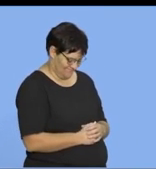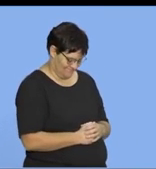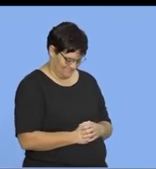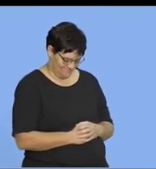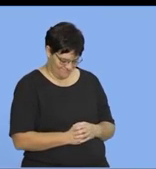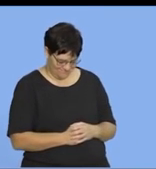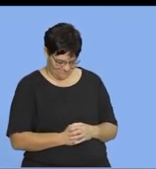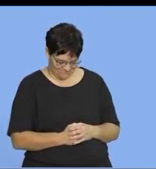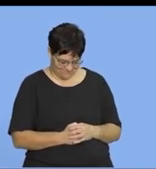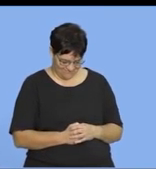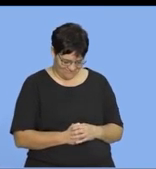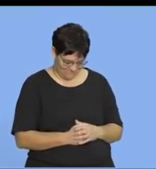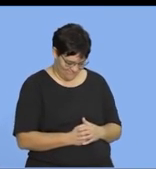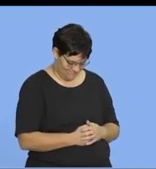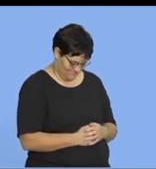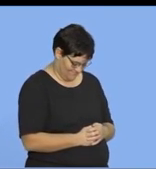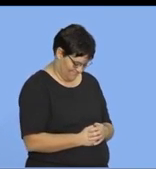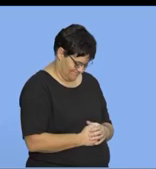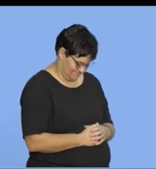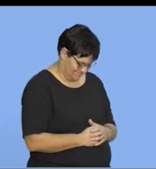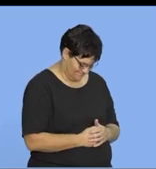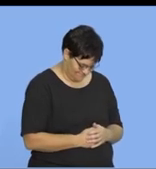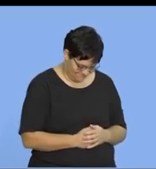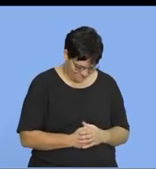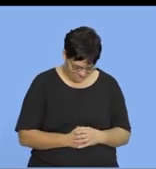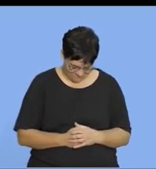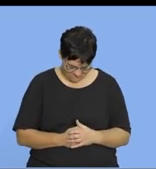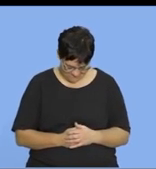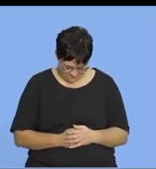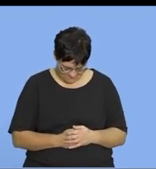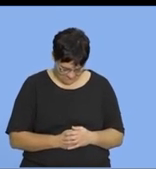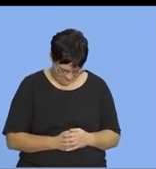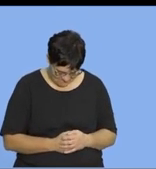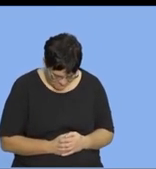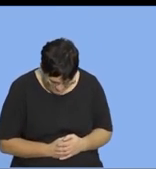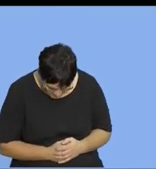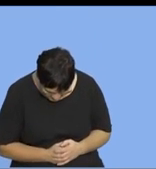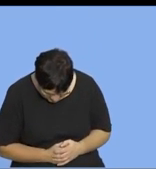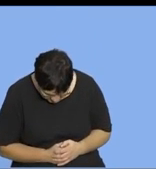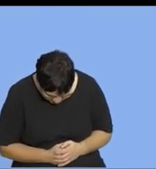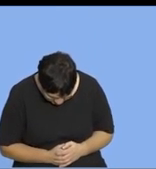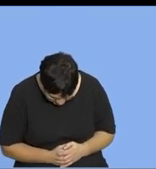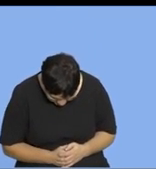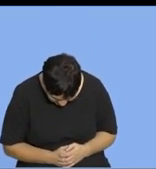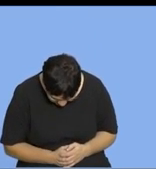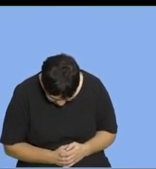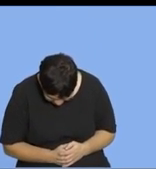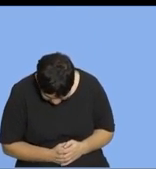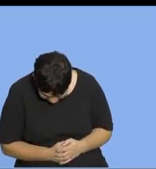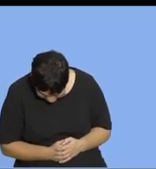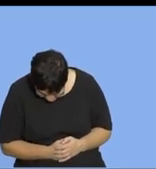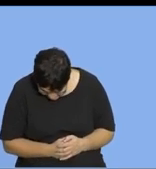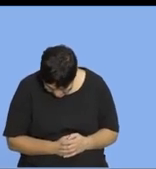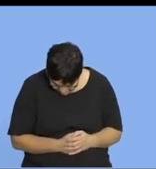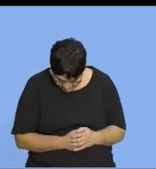start again. Okay, I'll just. Don't feel rushed. Okay. As long as there is that pause, then they will cut out the... The me moving the